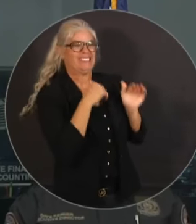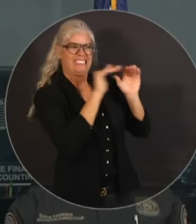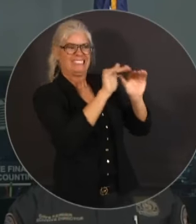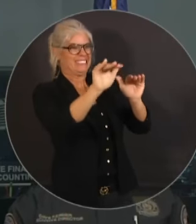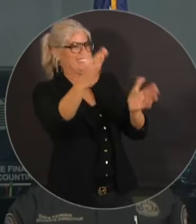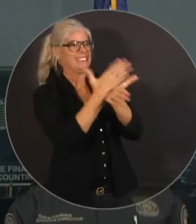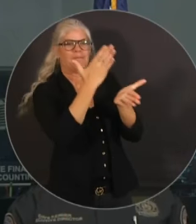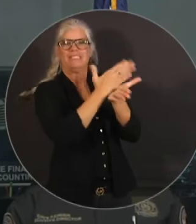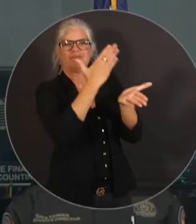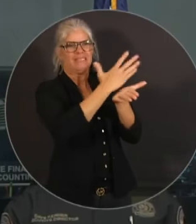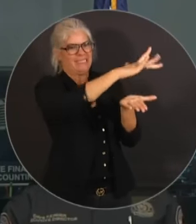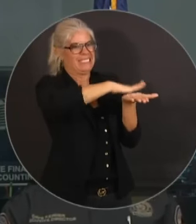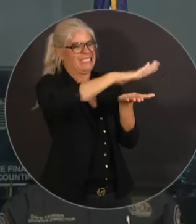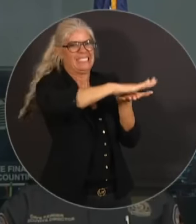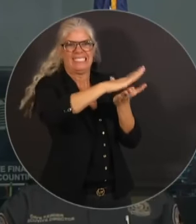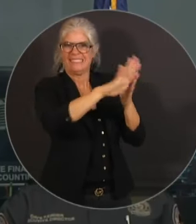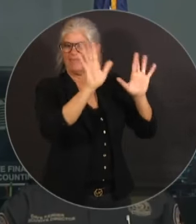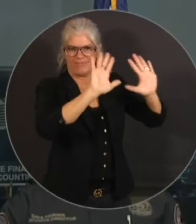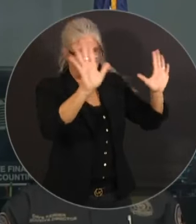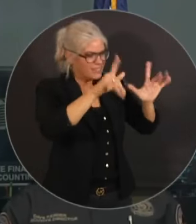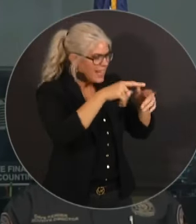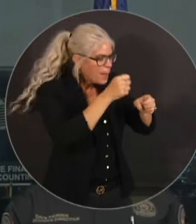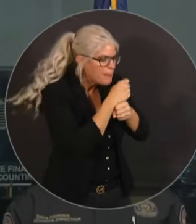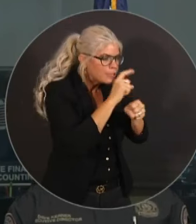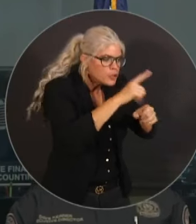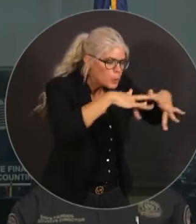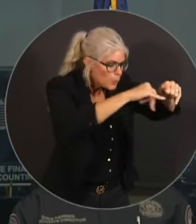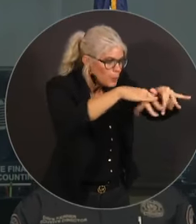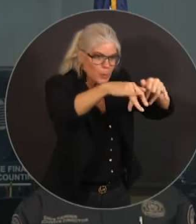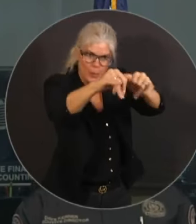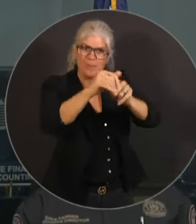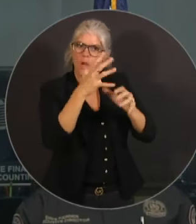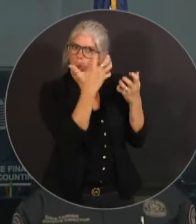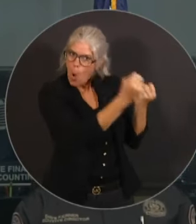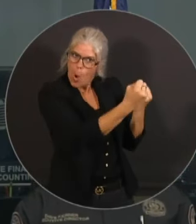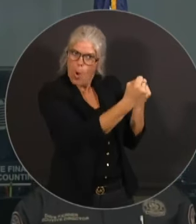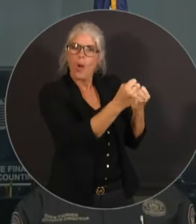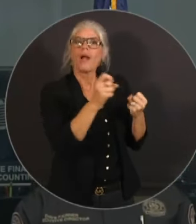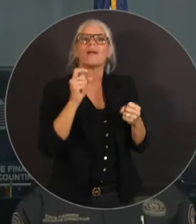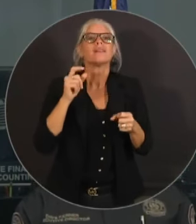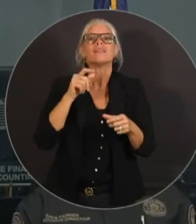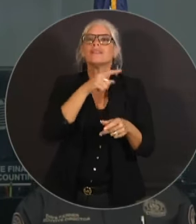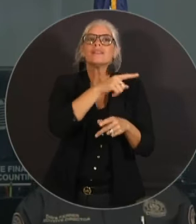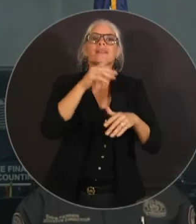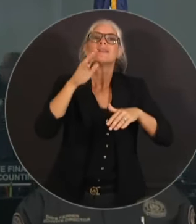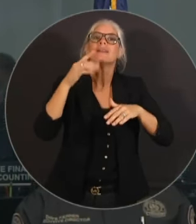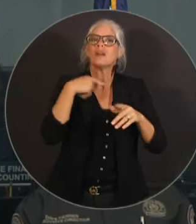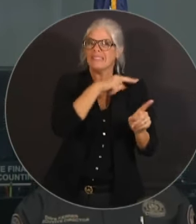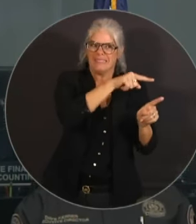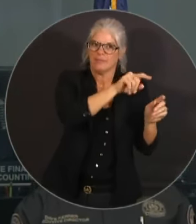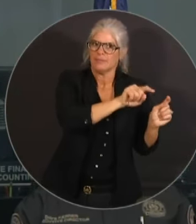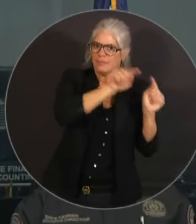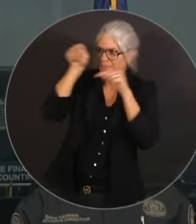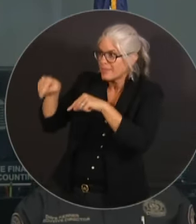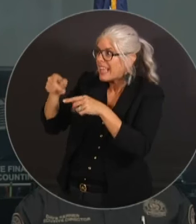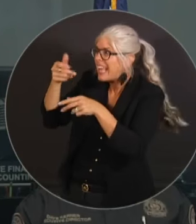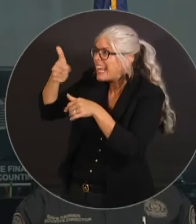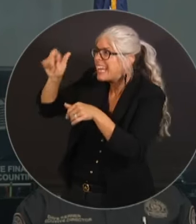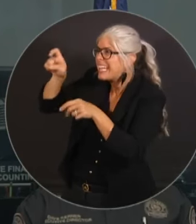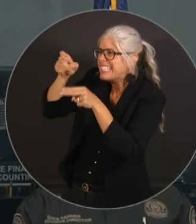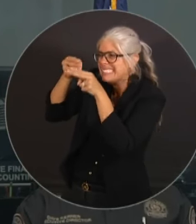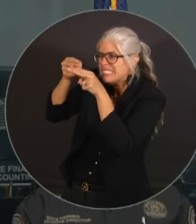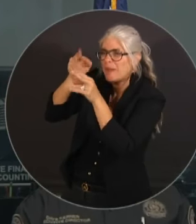on standby with their resources and assets to effect any temporary emergency repairs that may be needed after Hurricane